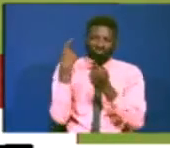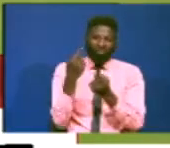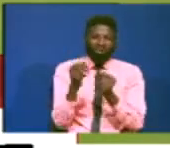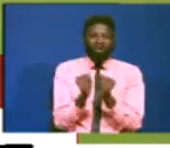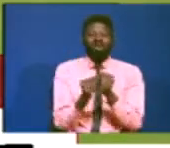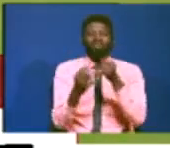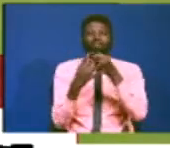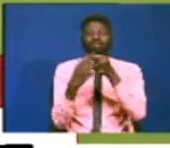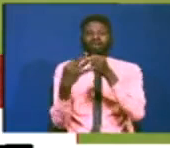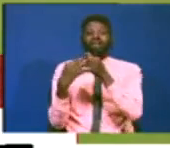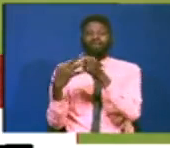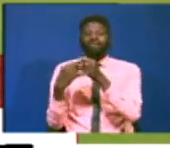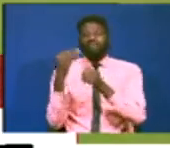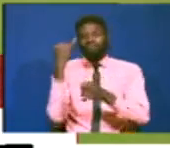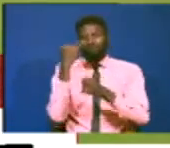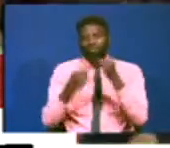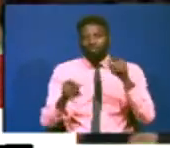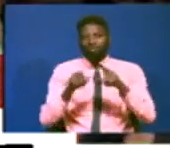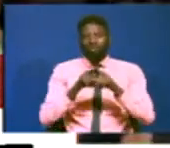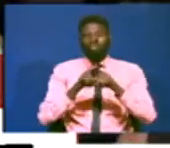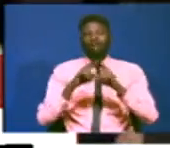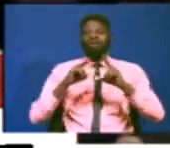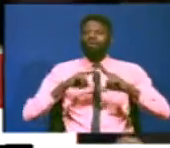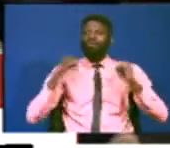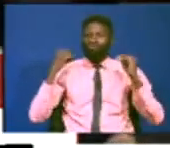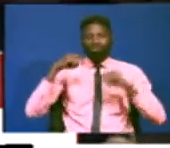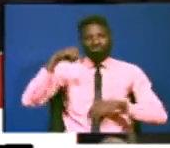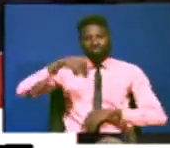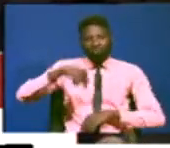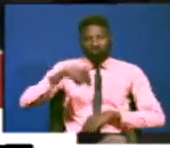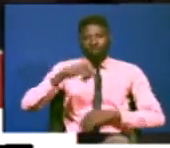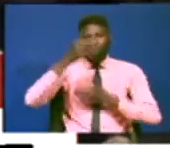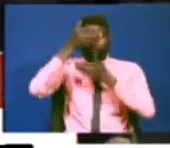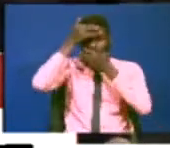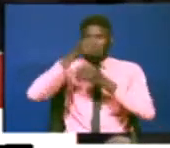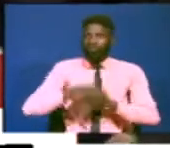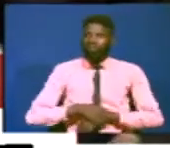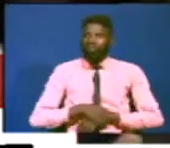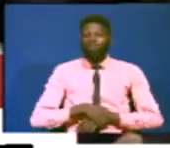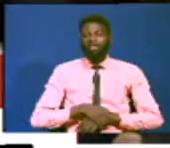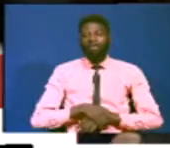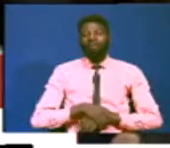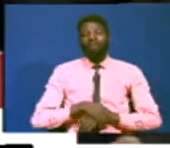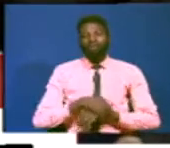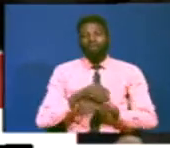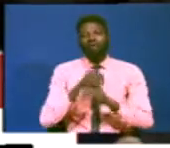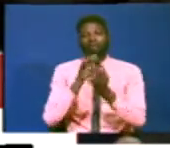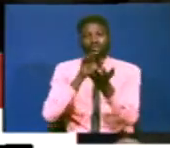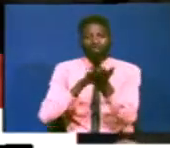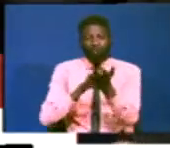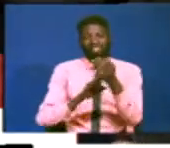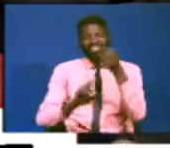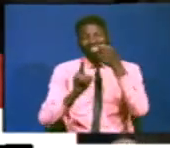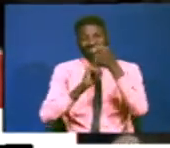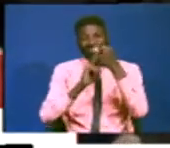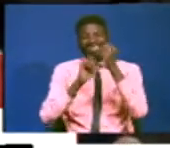hosted the biennial tournament here in Morocco. We have proposed six stadiums. It was Agadir, Fez, Tangier, Rabat,